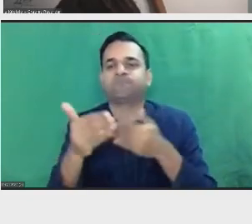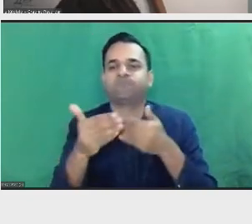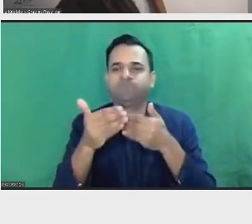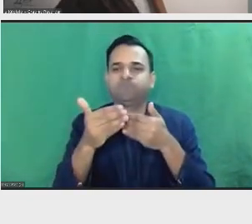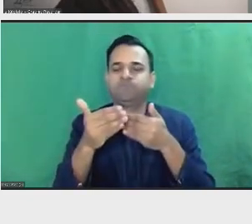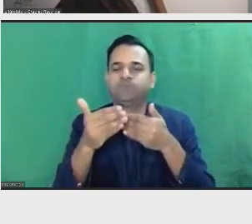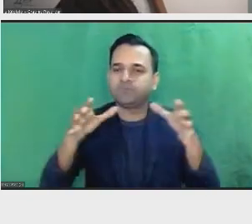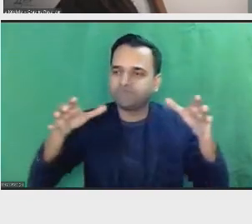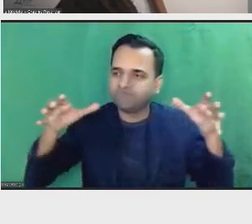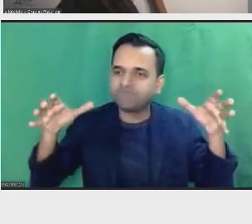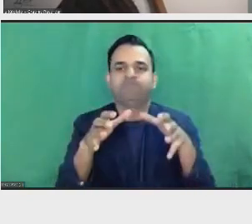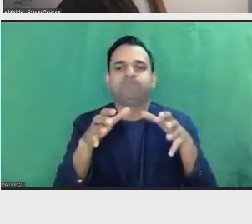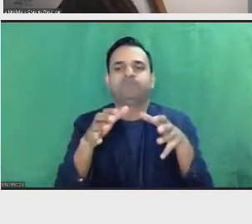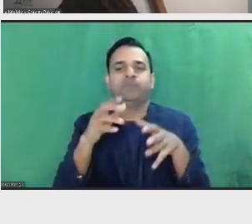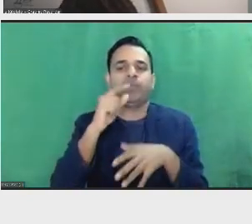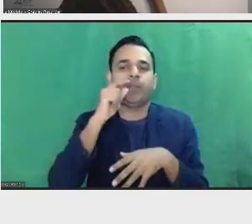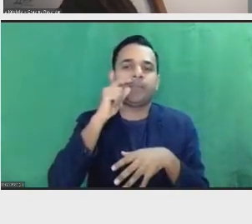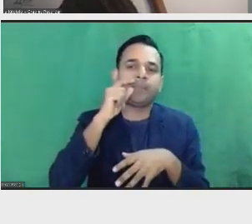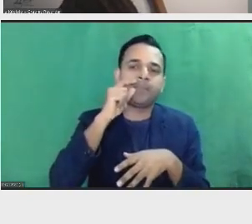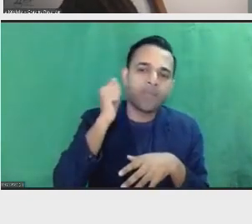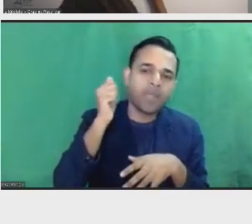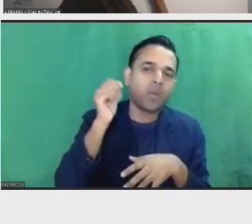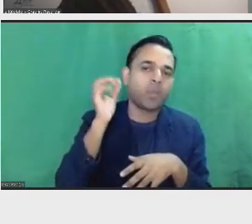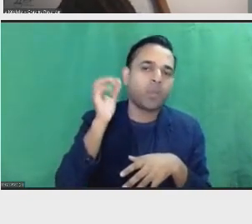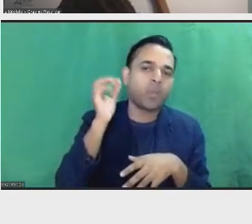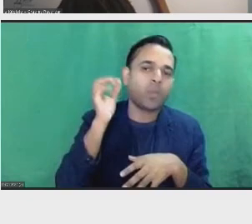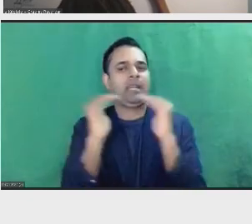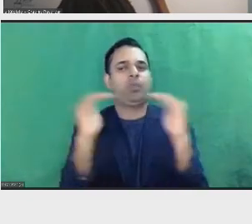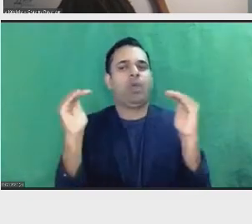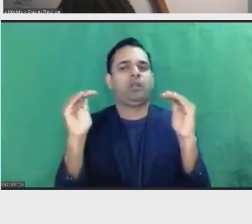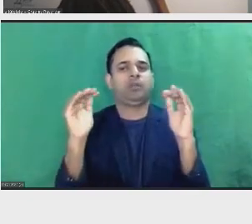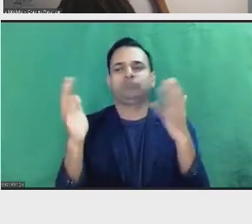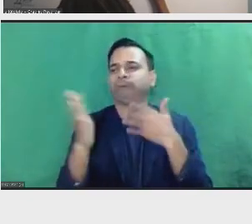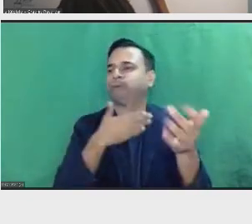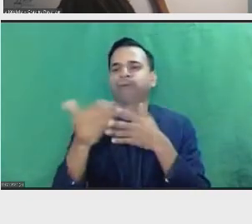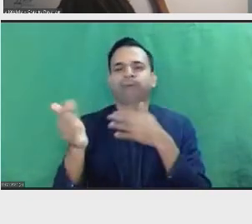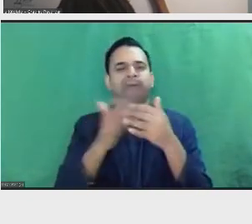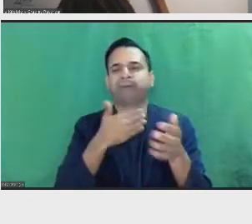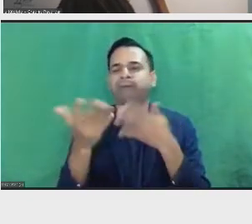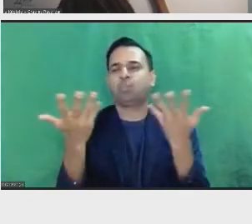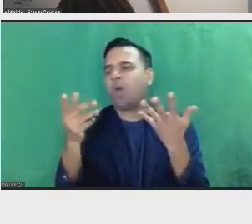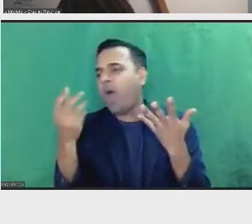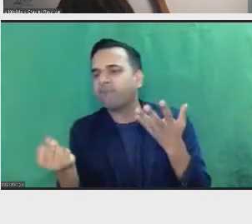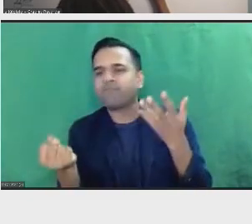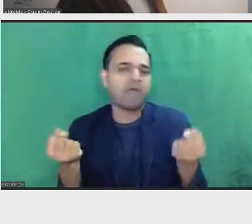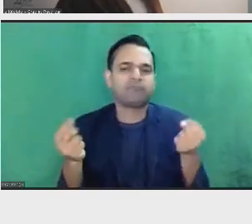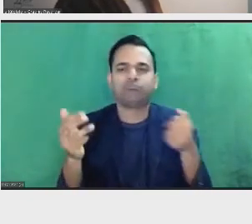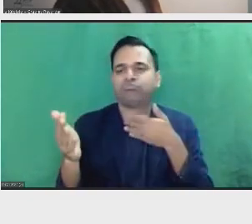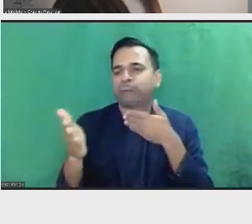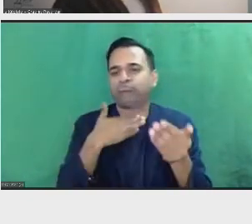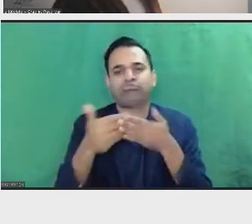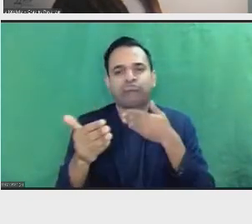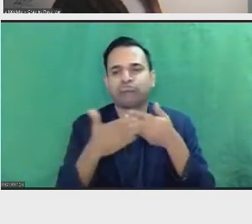all persons from different cultures, from different countries. This is the time to act. Let's do that